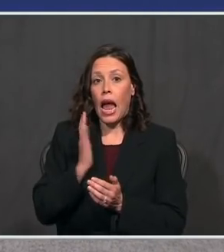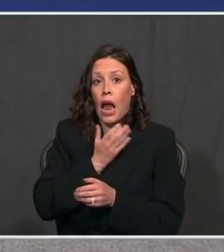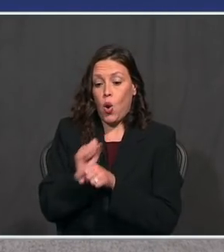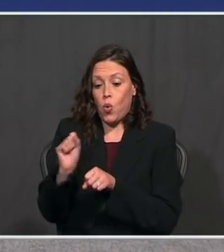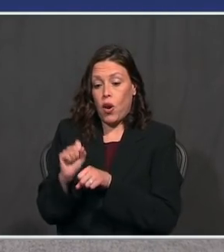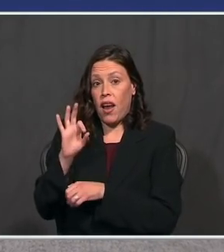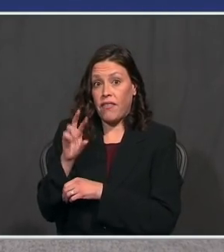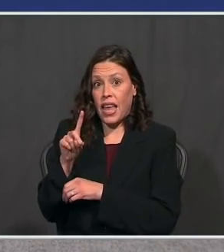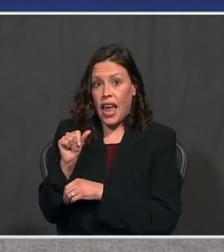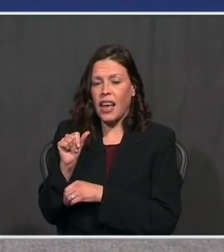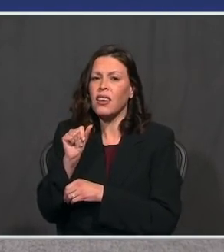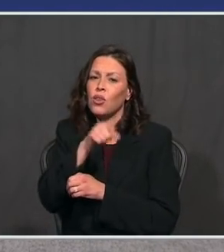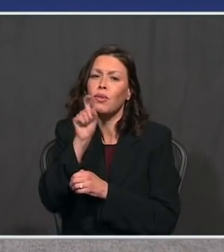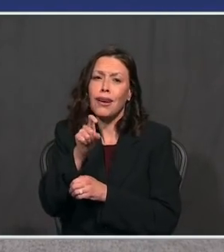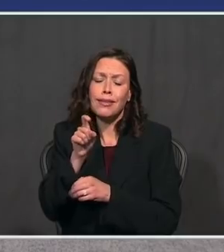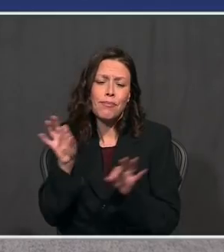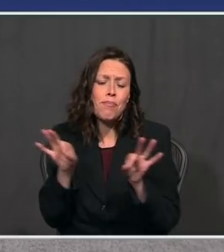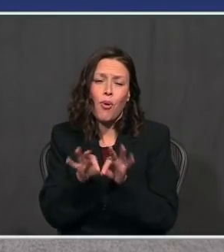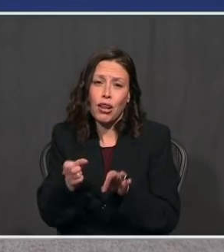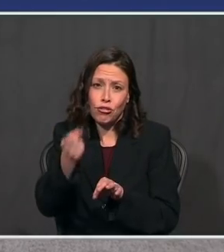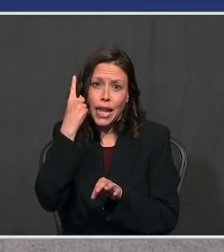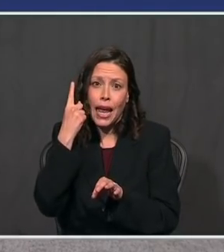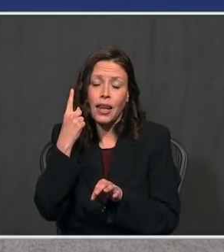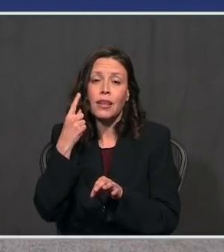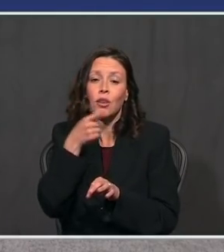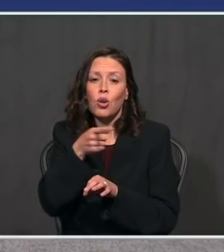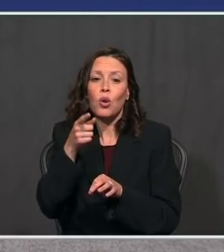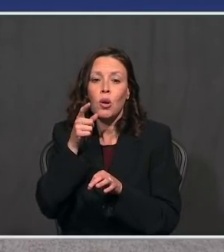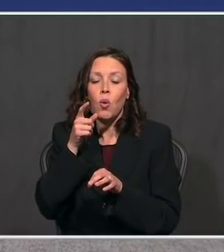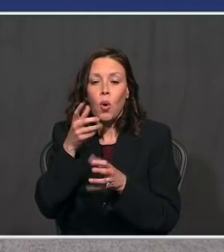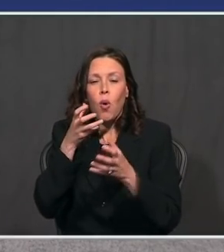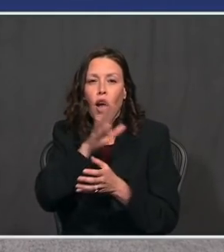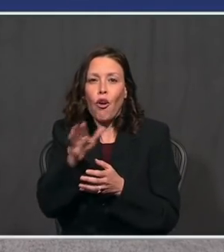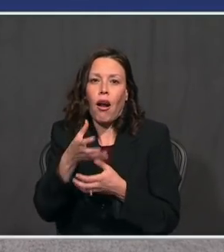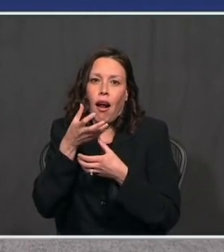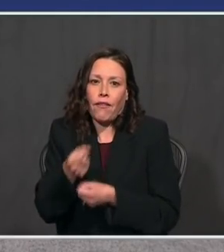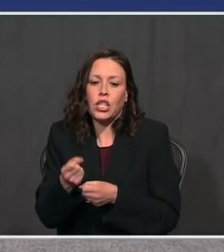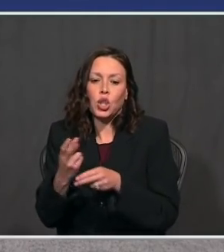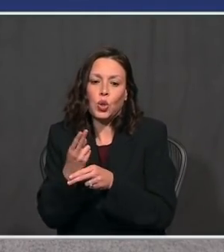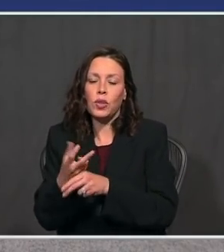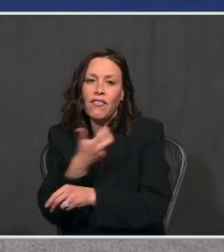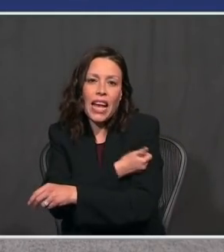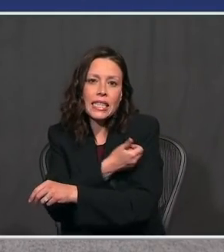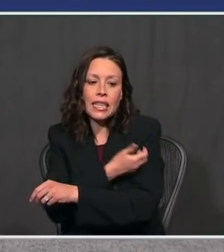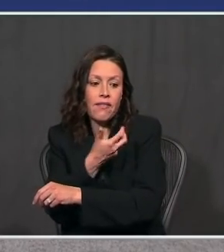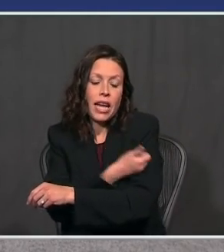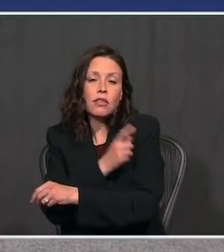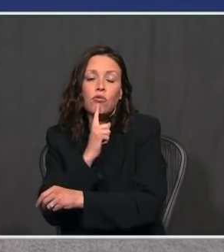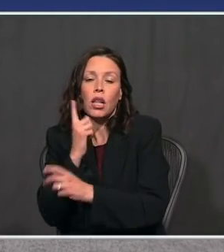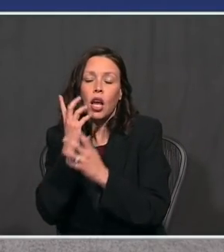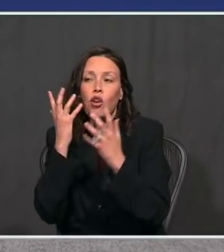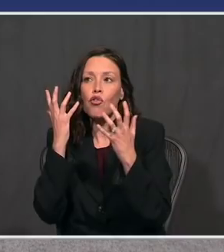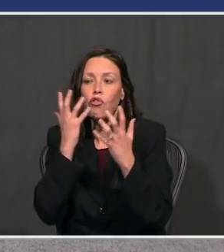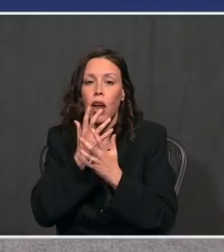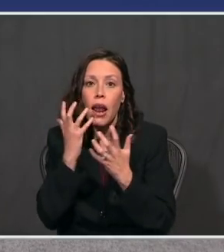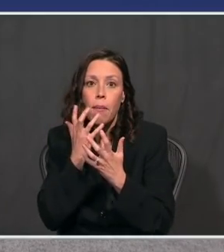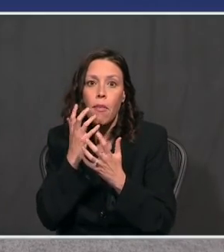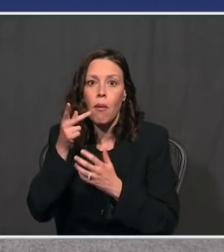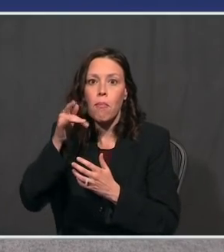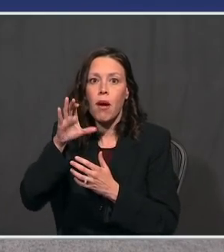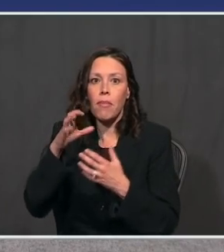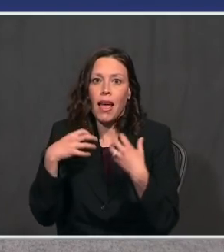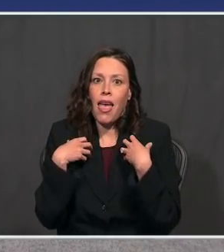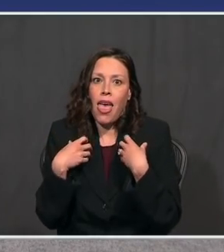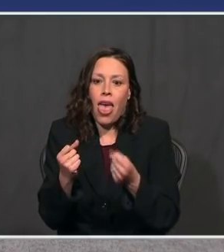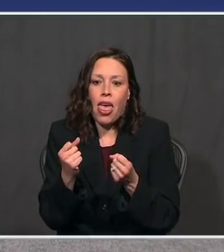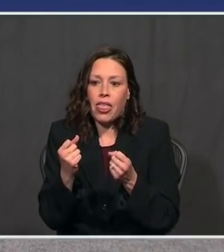is trying to make sure that people have the confidence to use vaccines. Vaccines have been an incredible public health